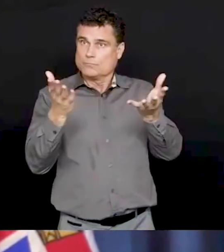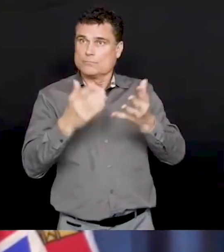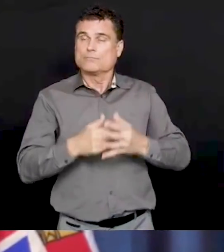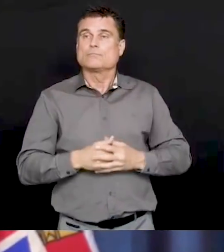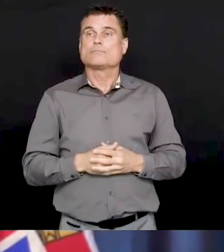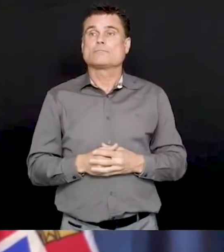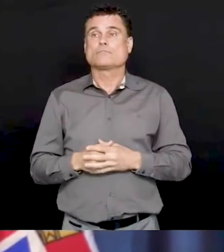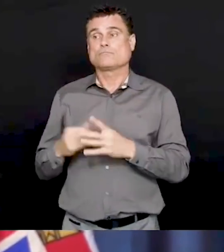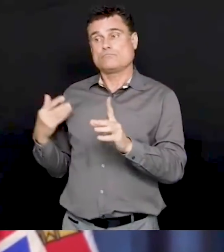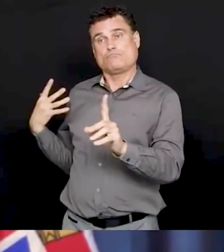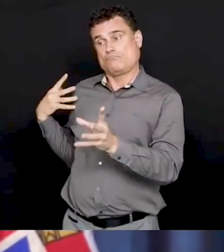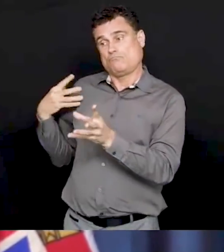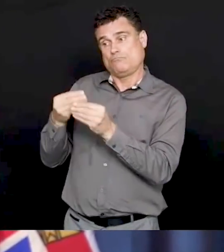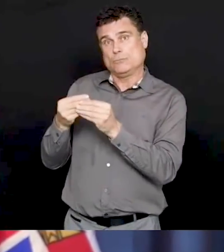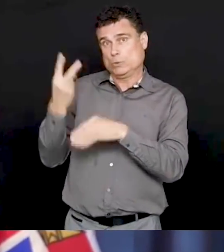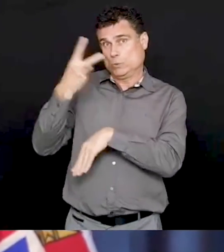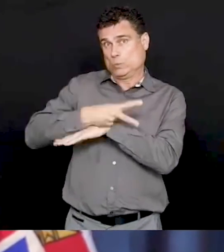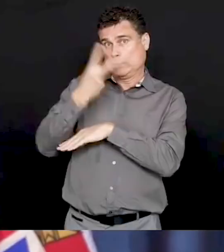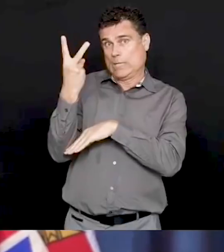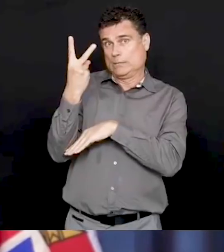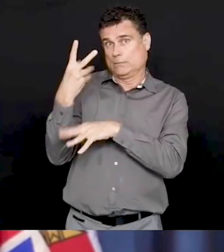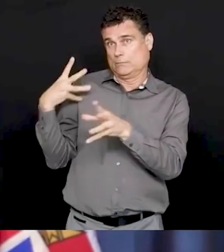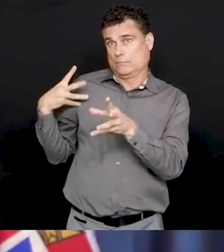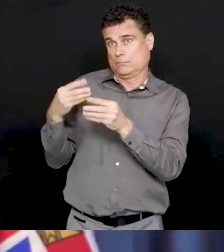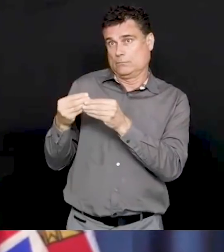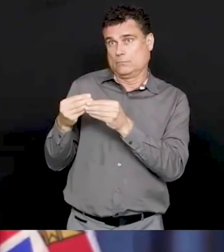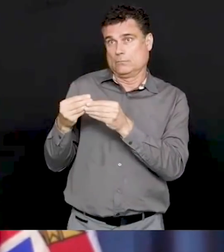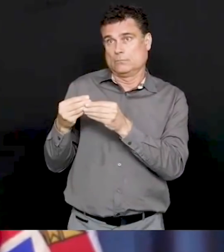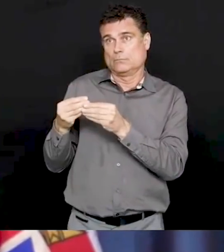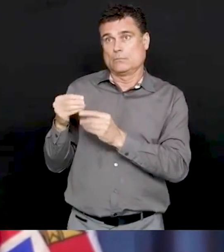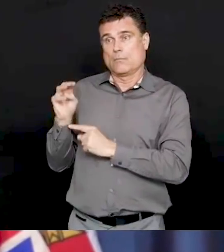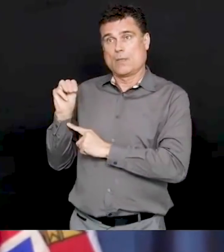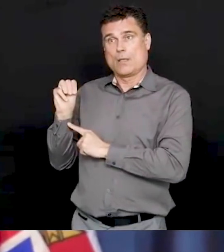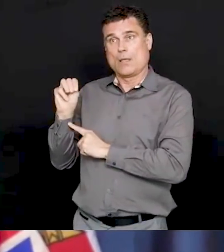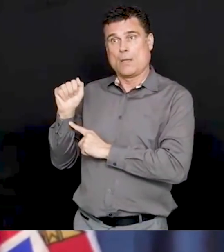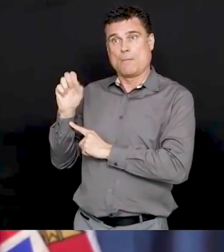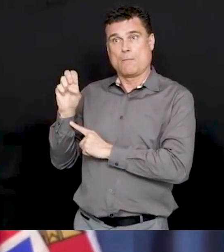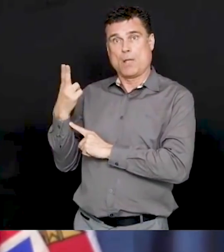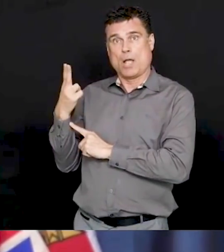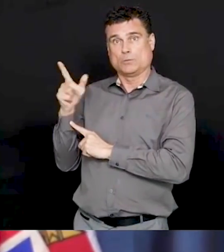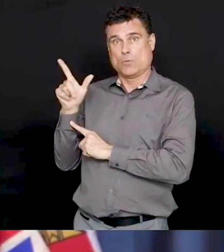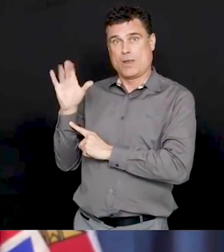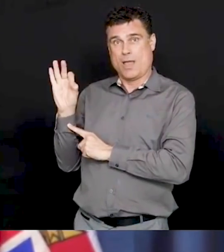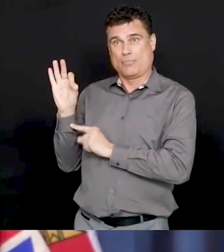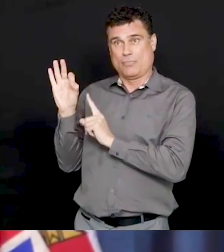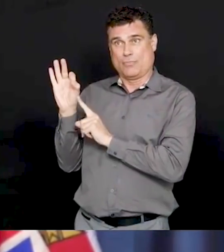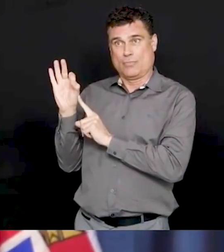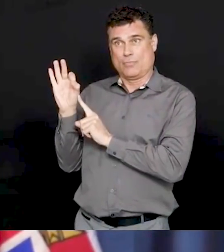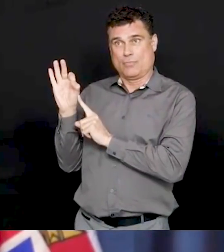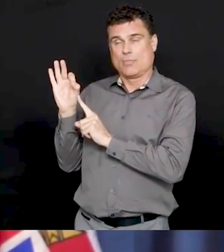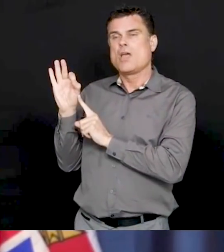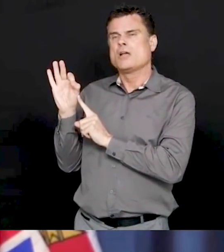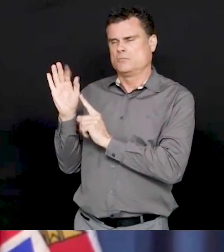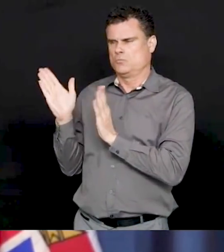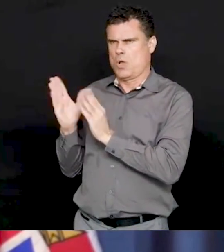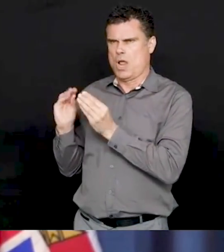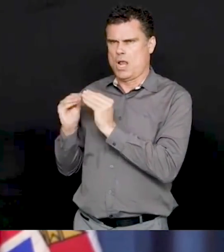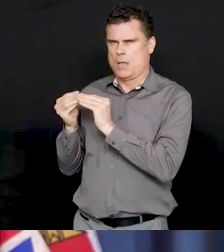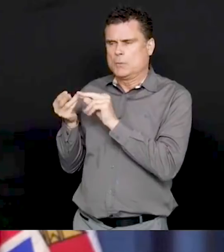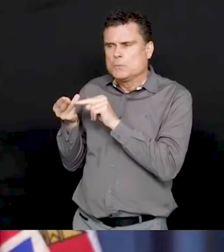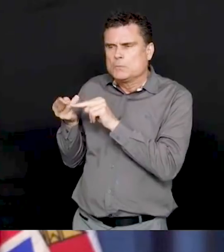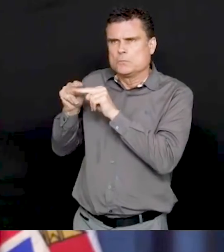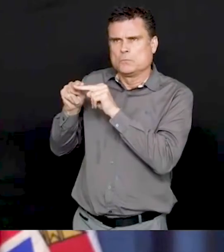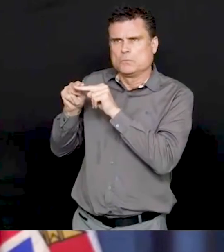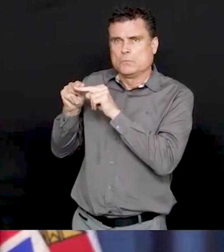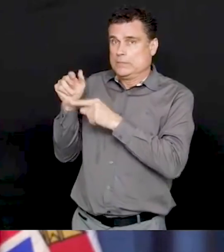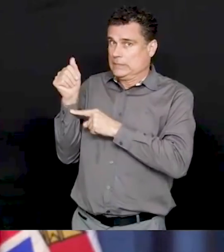through March 29th. We had a very small number of new cases reported that day, just 16,